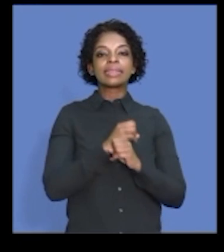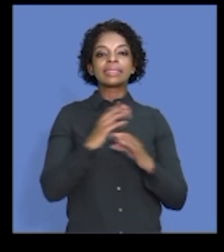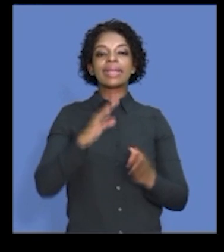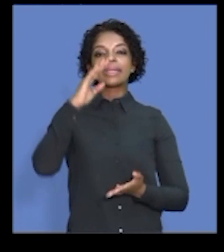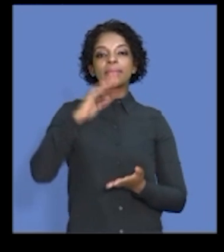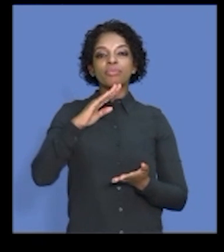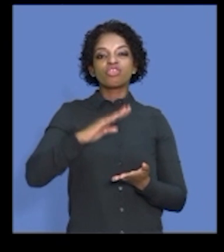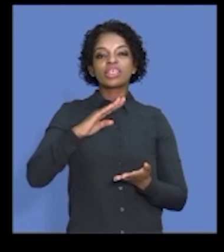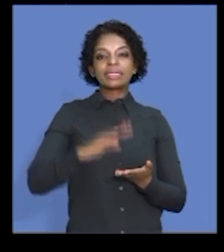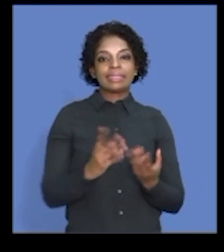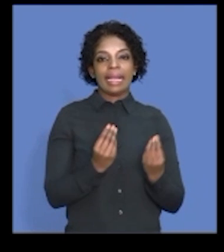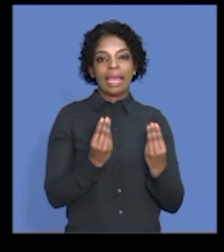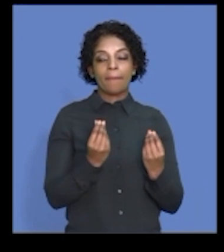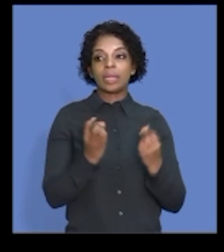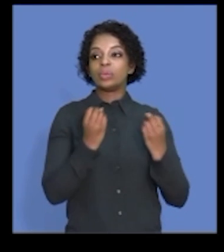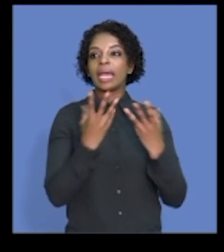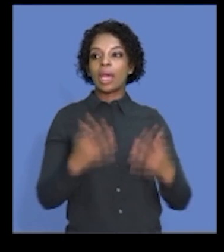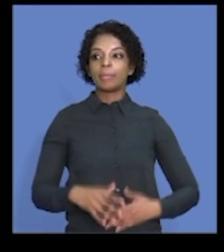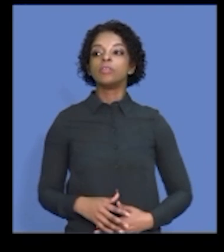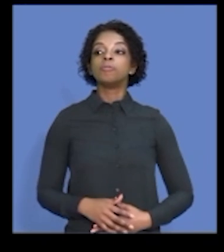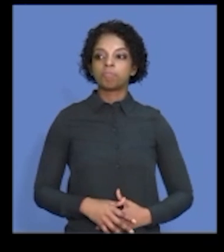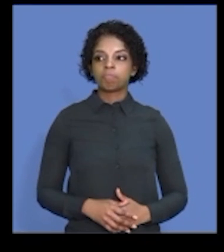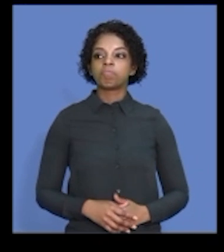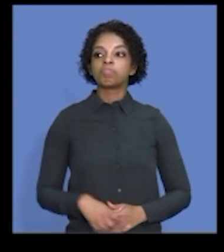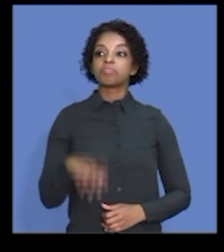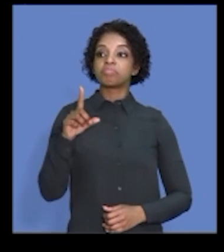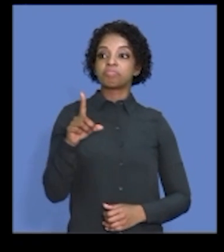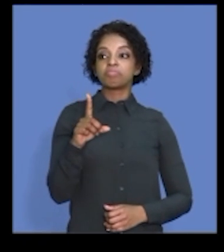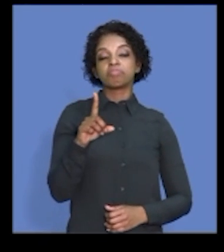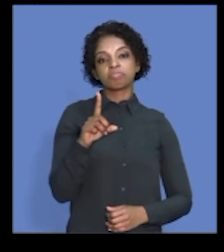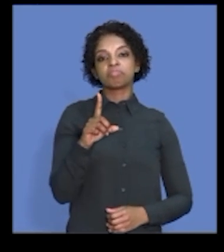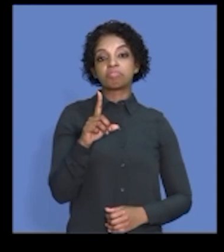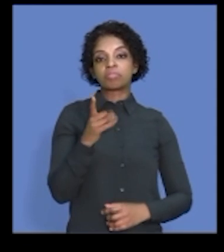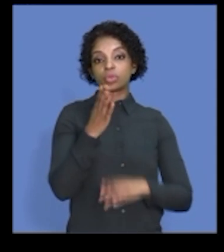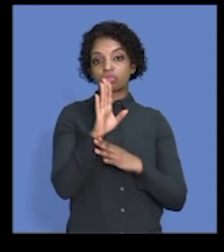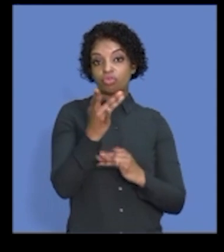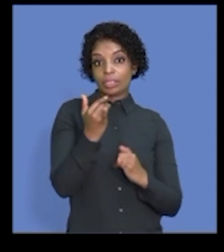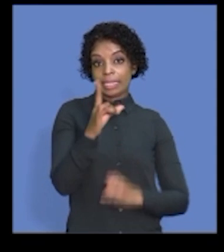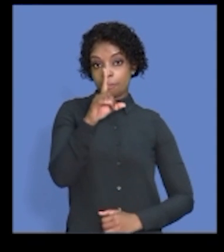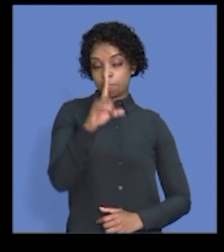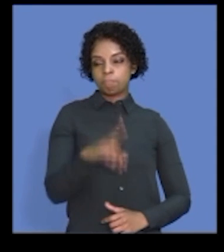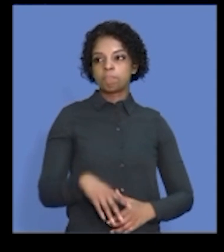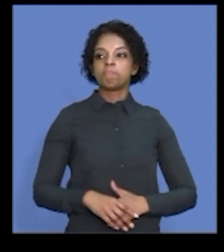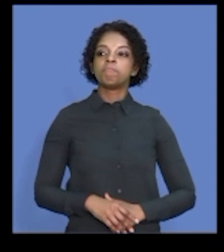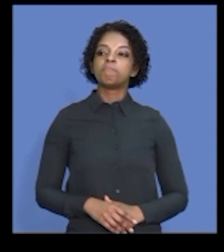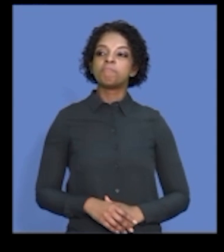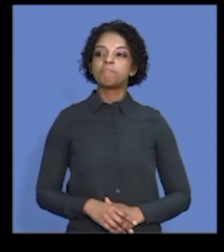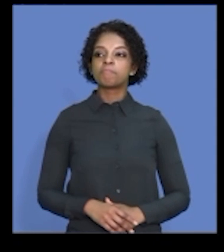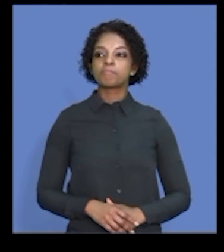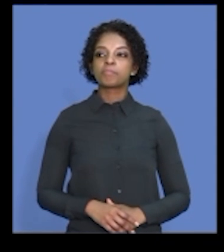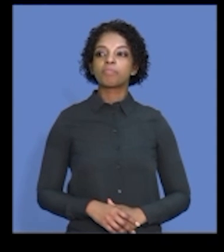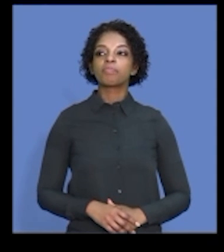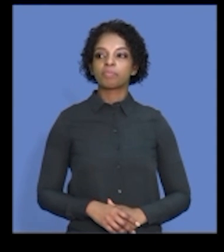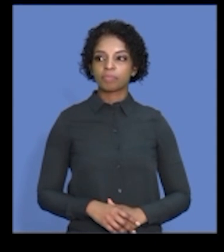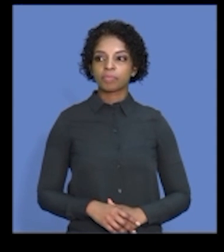depreciation amounted to, let's get our depreciation there, our depreciation, let's just get the right color,